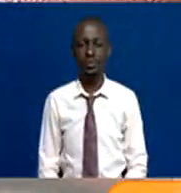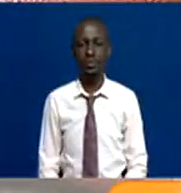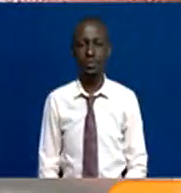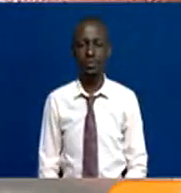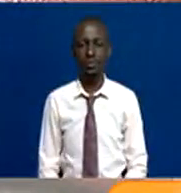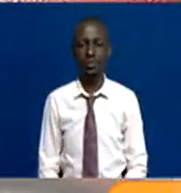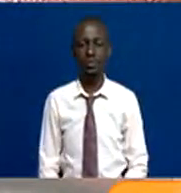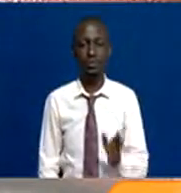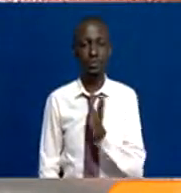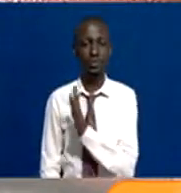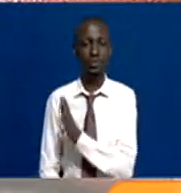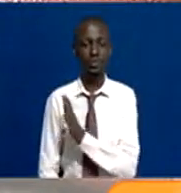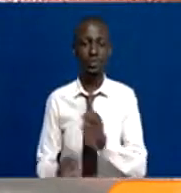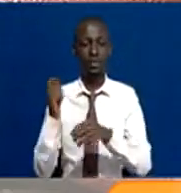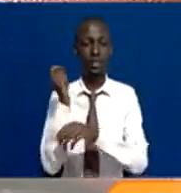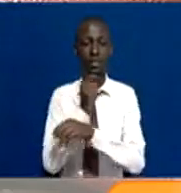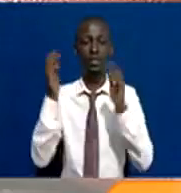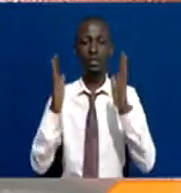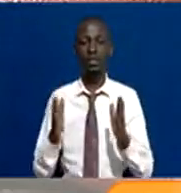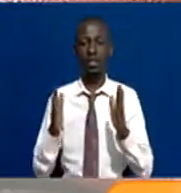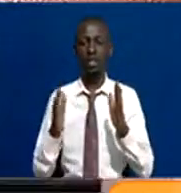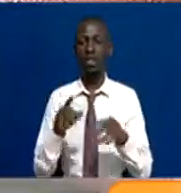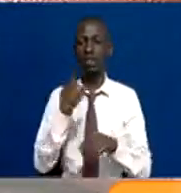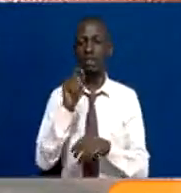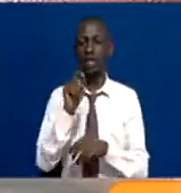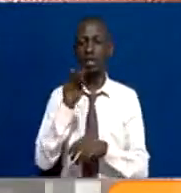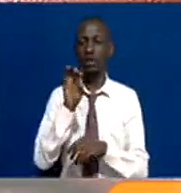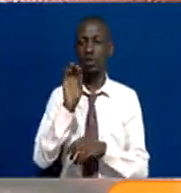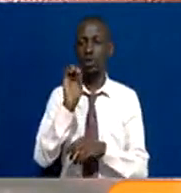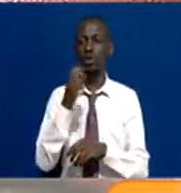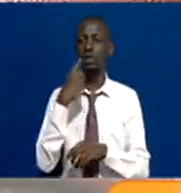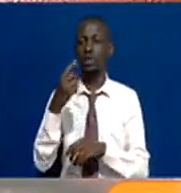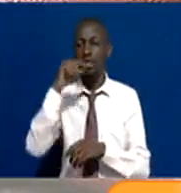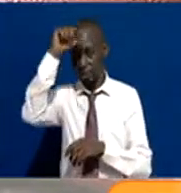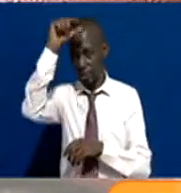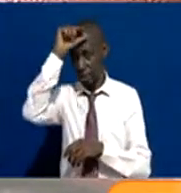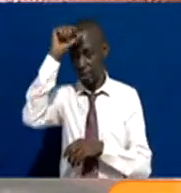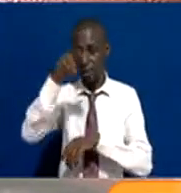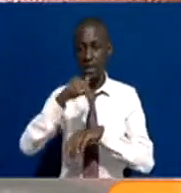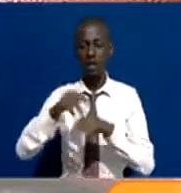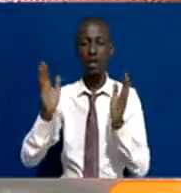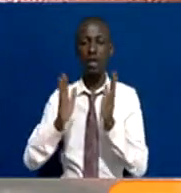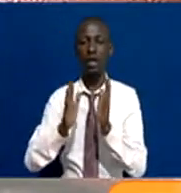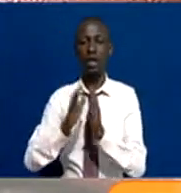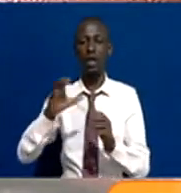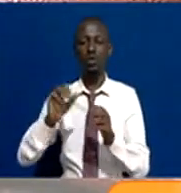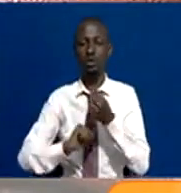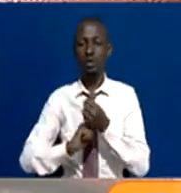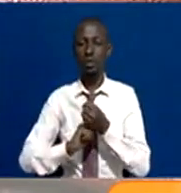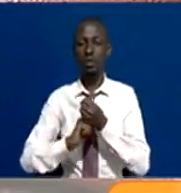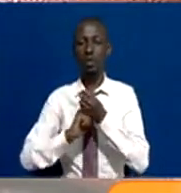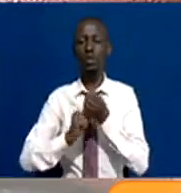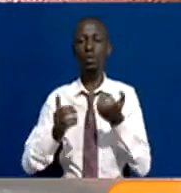And veteran Taekwondo trainer Duncan Ndung'u has called on both levels of government to support the growth of the game in the country